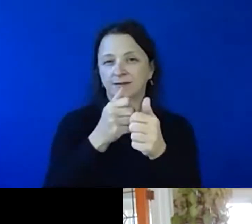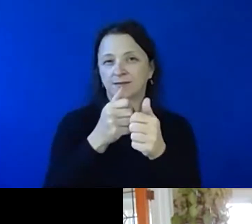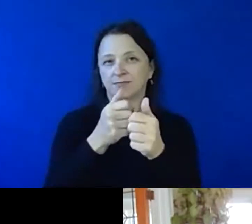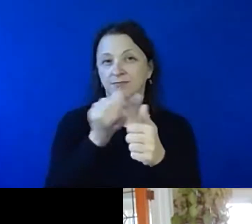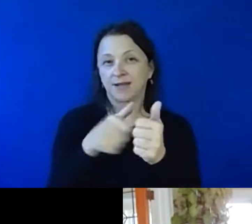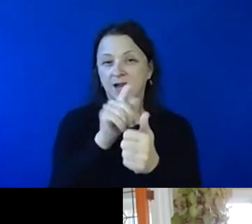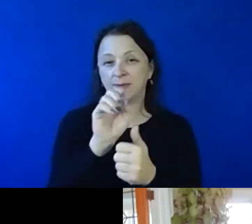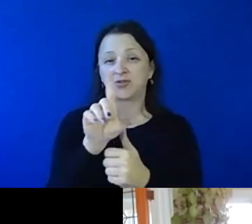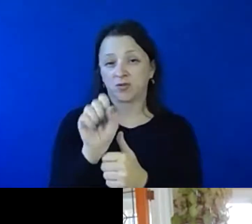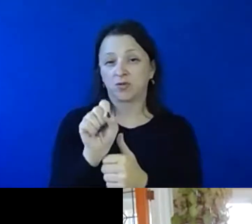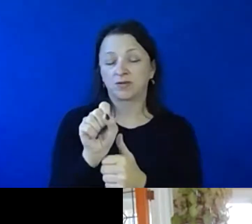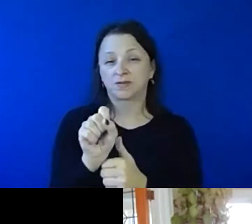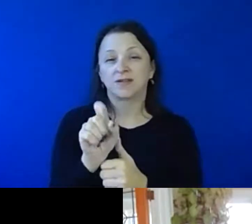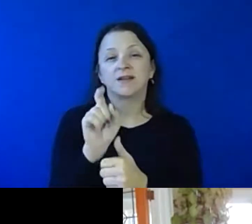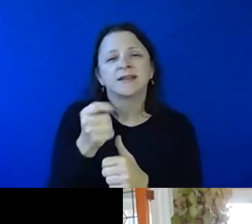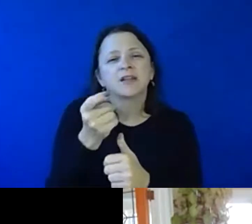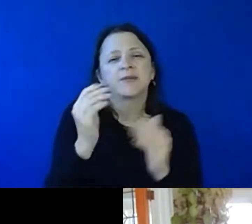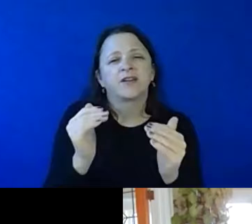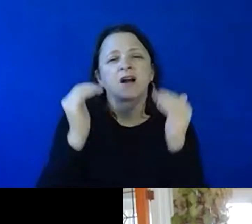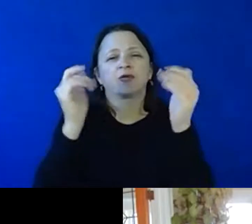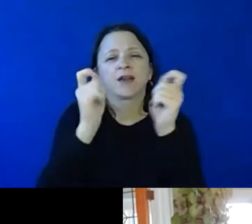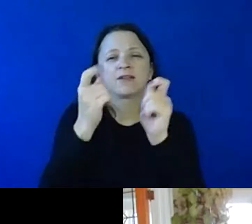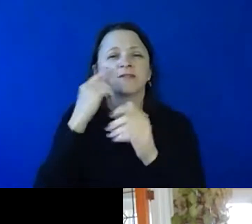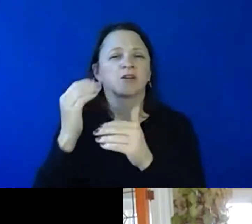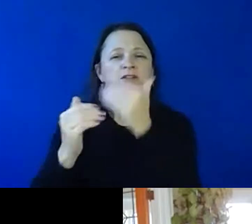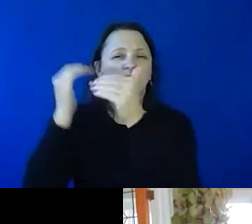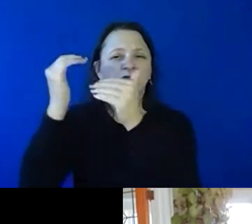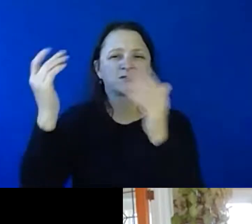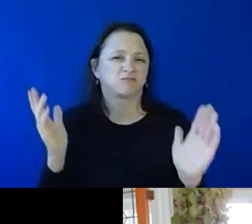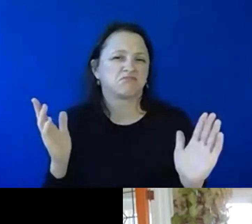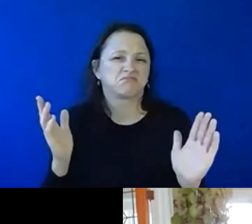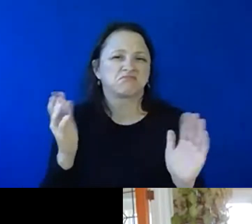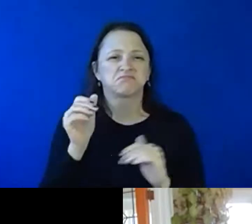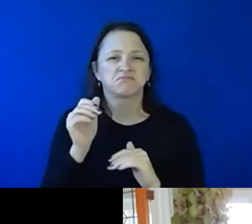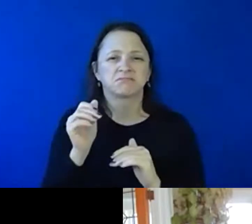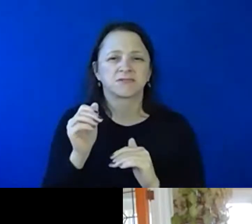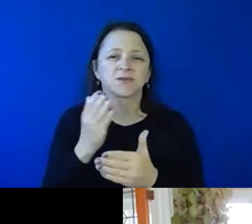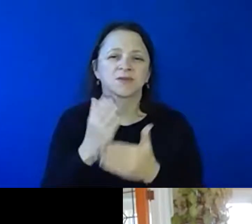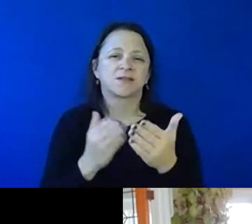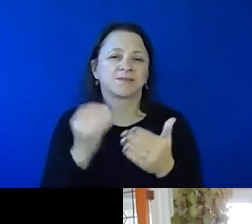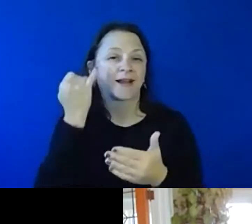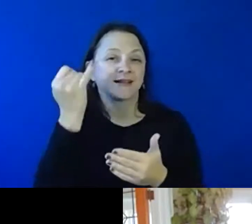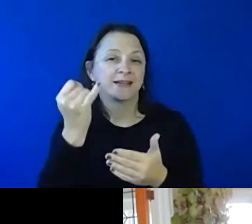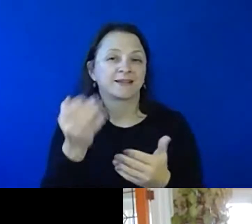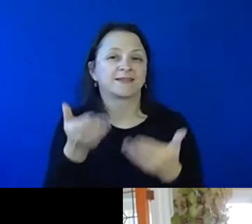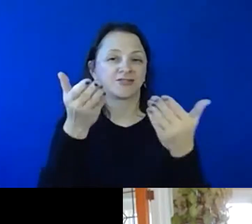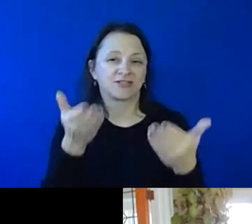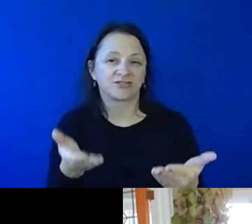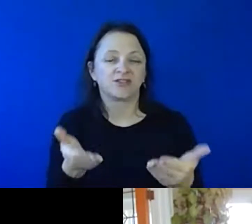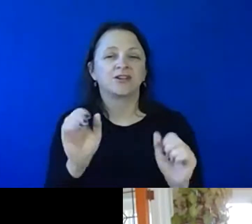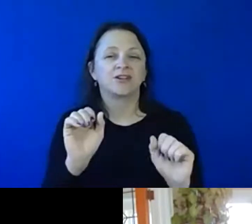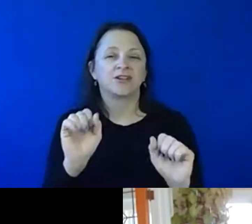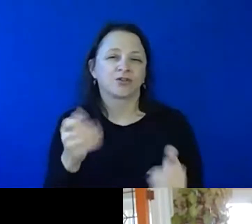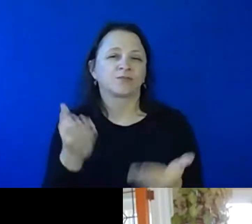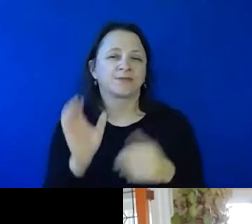tools really probably just need a bit of an upgrade for adults, right? And so some of the suggestions and tips, again, you could probably